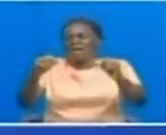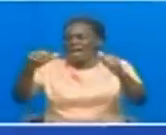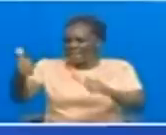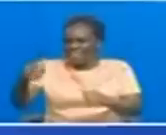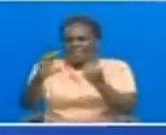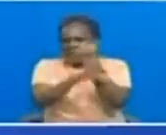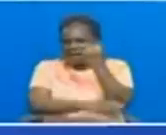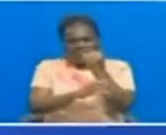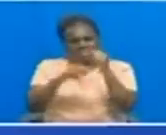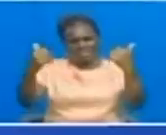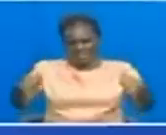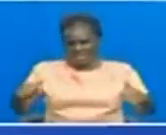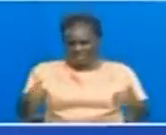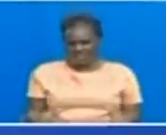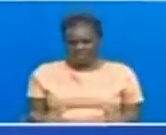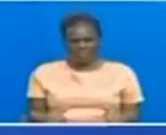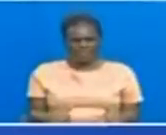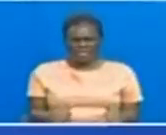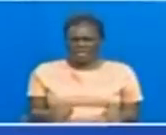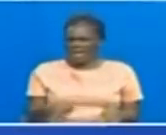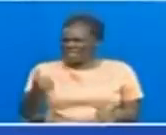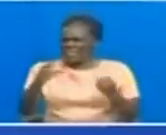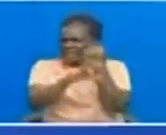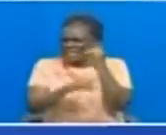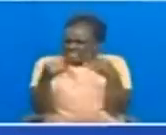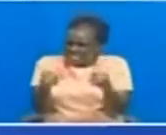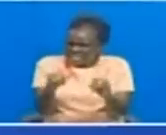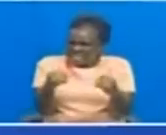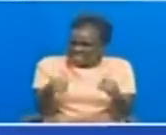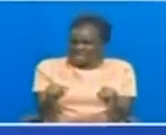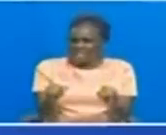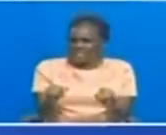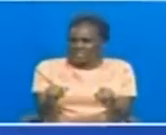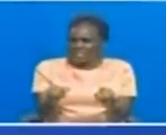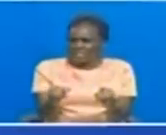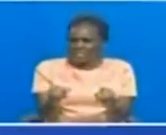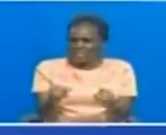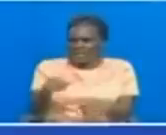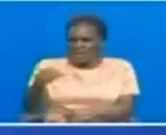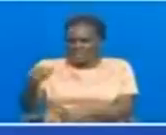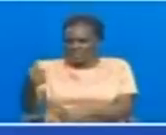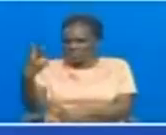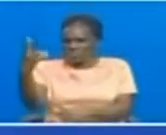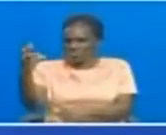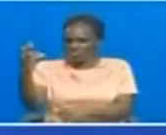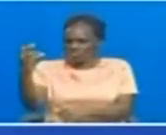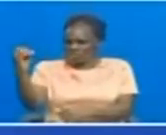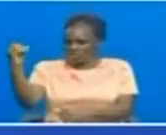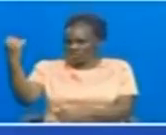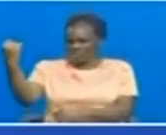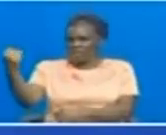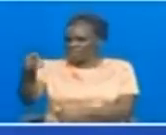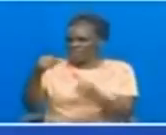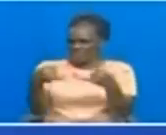voting. Mm-hmm. No country. Okay. Actually, the country that came close to probably virtual voting mm-hmm. was Estonia in 2005. Yes. Mm-hmm. They